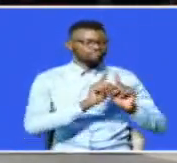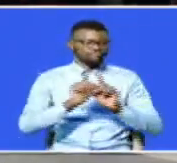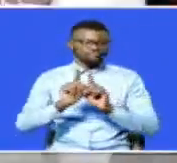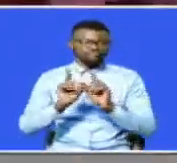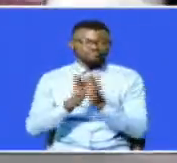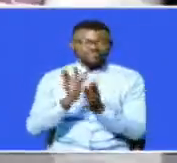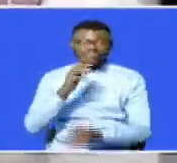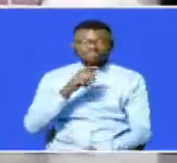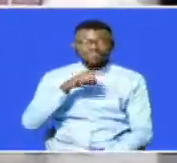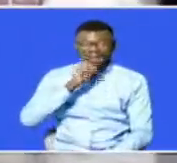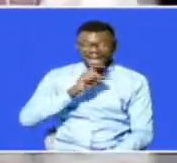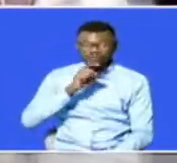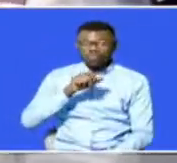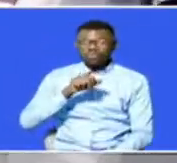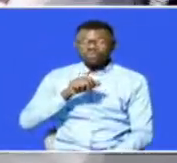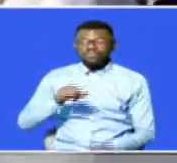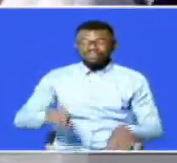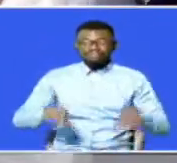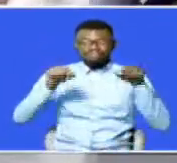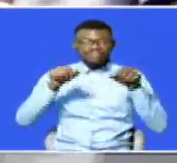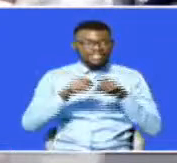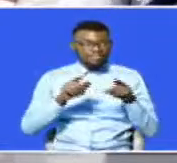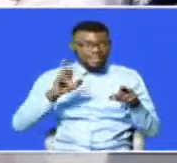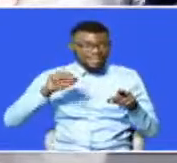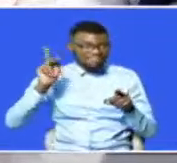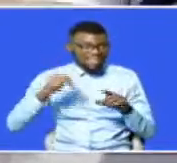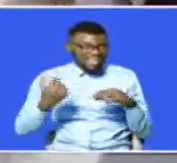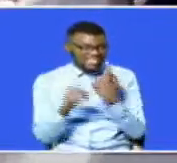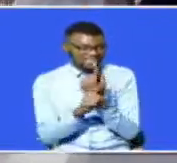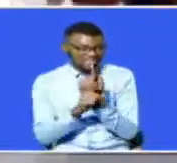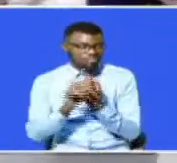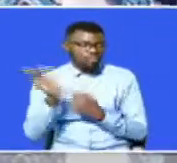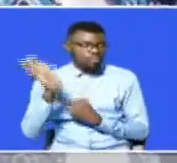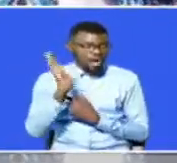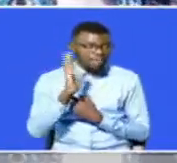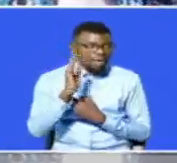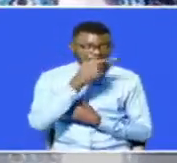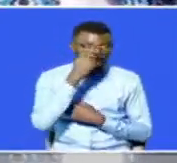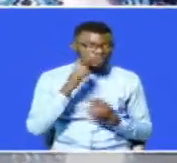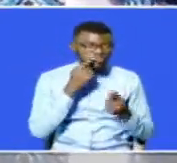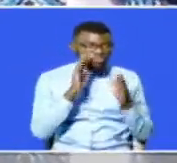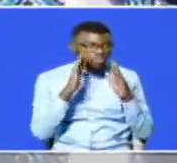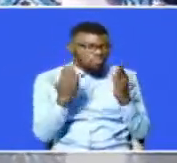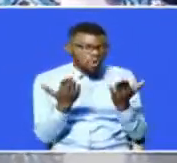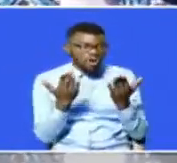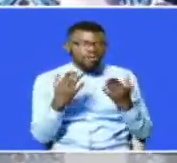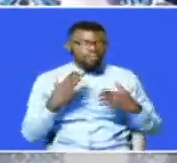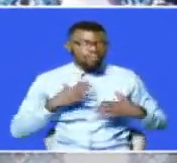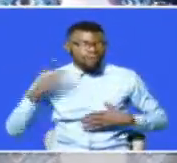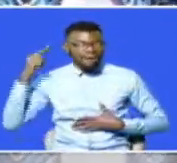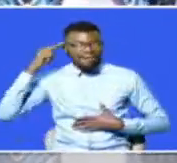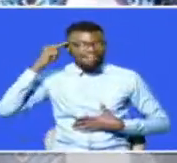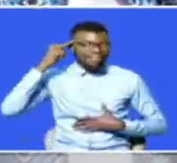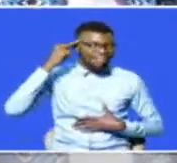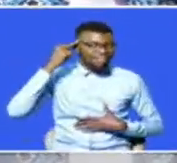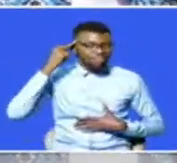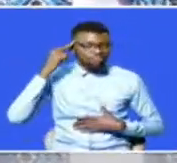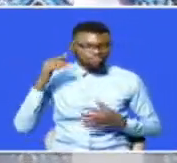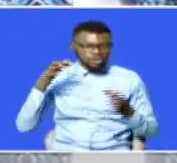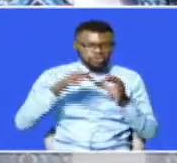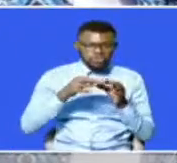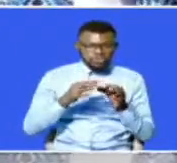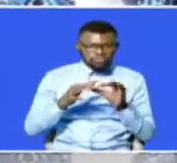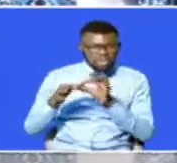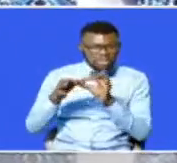Moi and a host of legislators affiliated to the Wiper Party, indicated that he was not coerced into rejoining Azimio